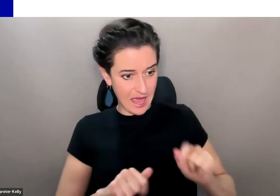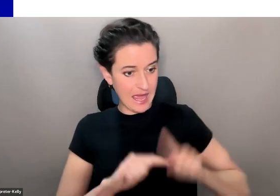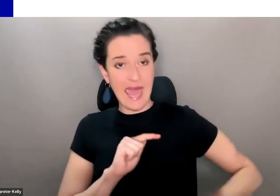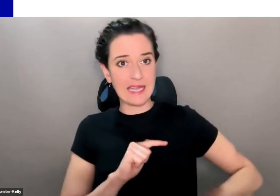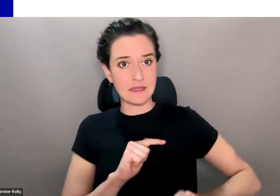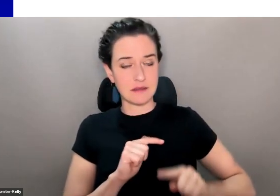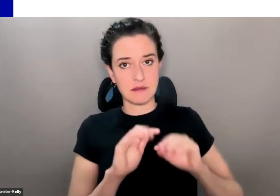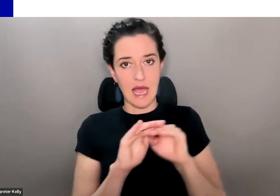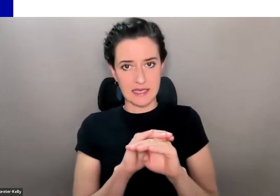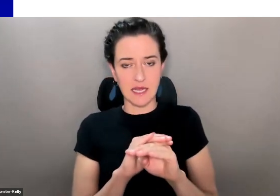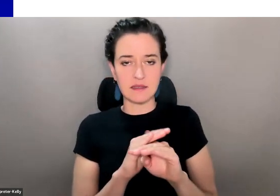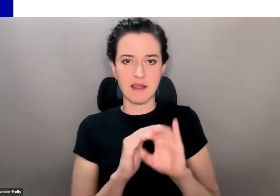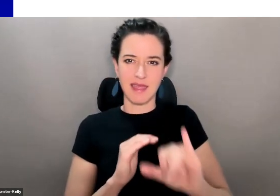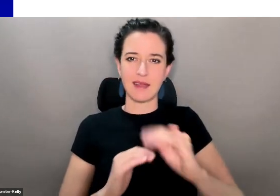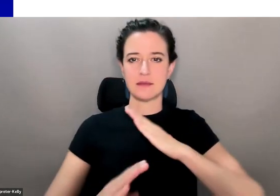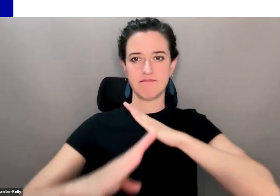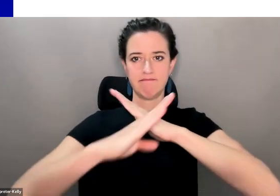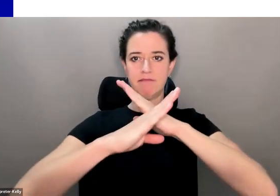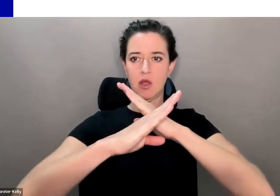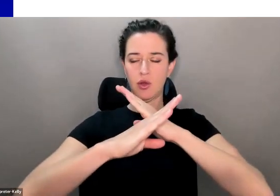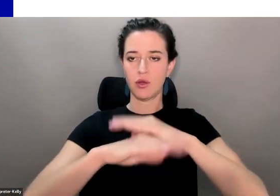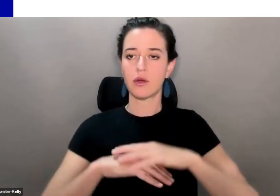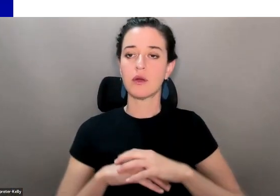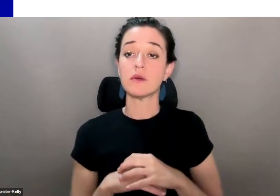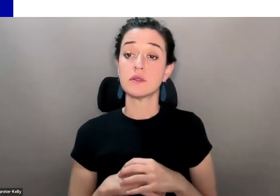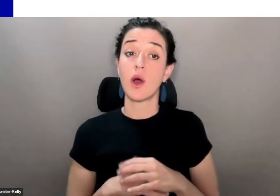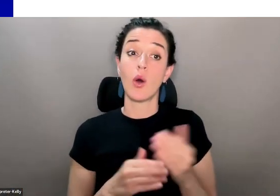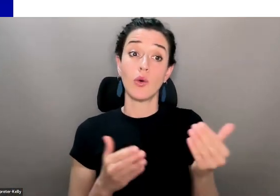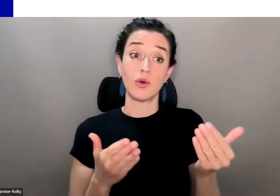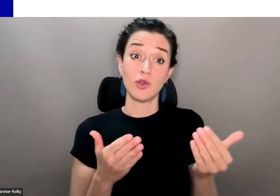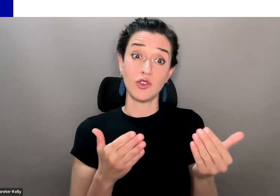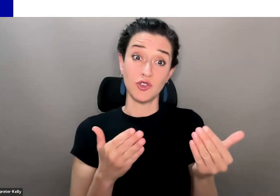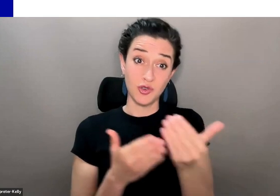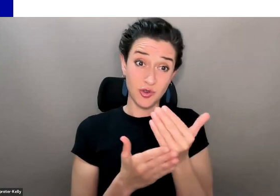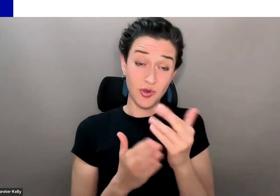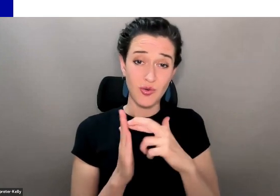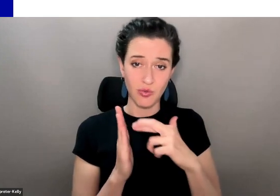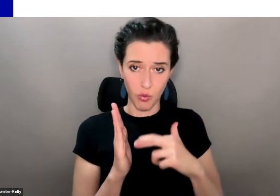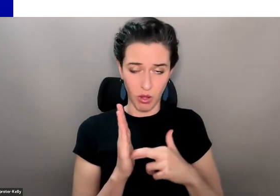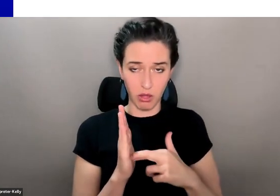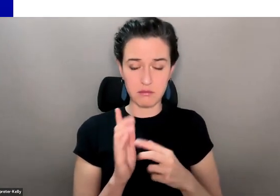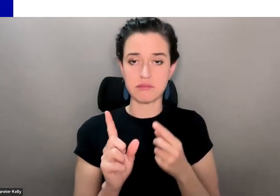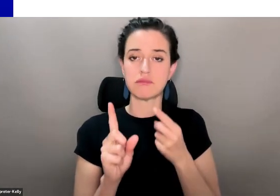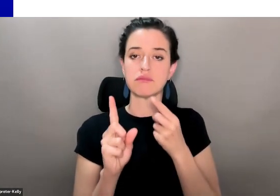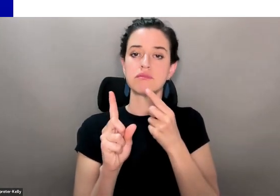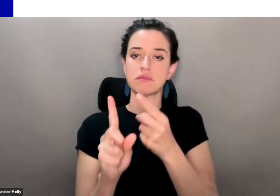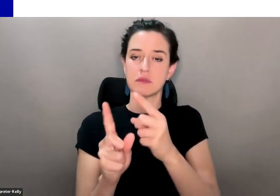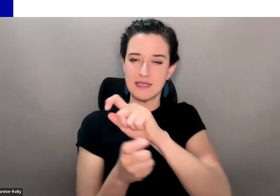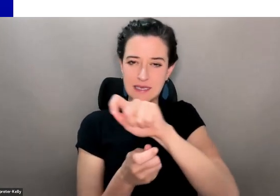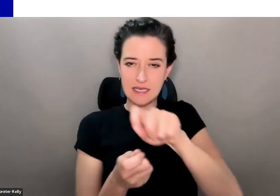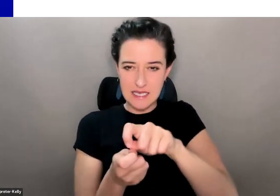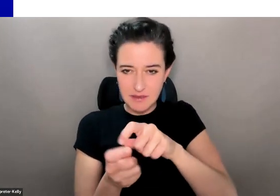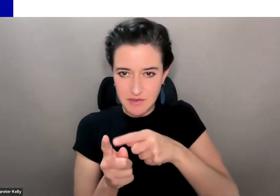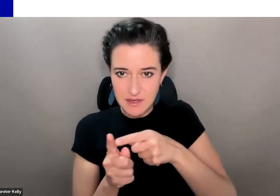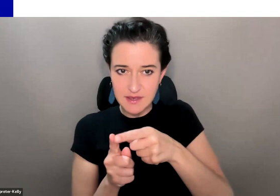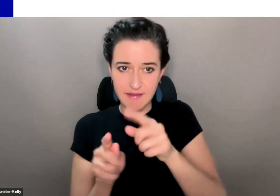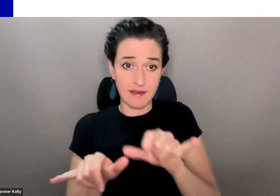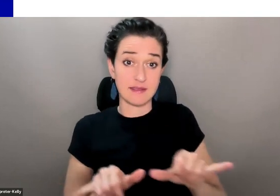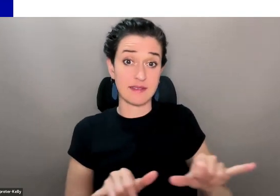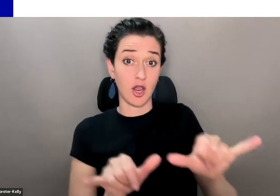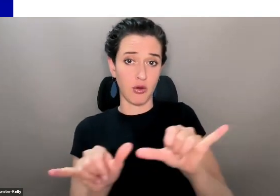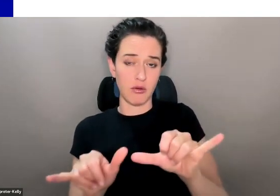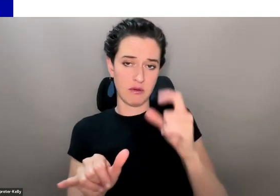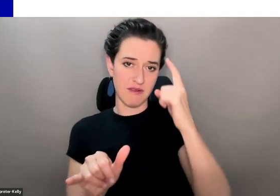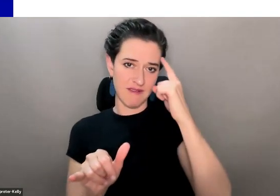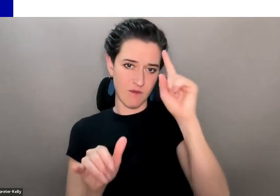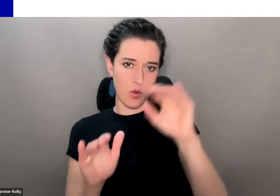disabilities. So this new provision is intended to create a specific standard so that the accessibility requirement is